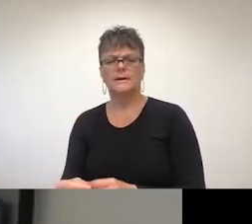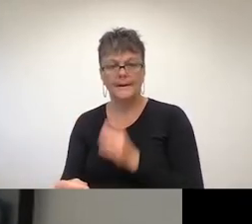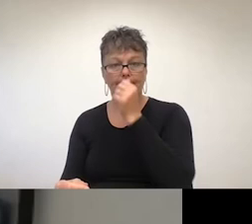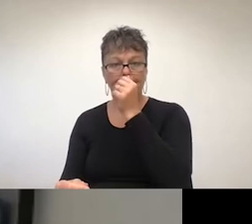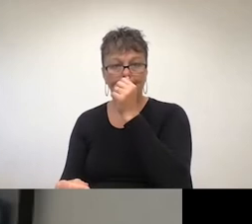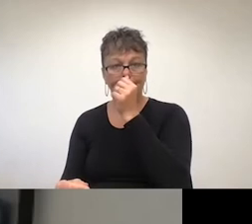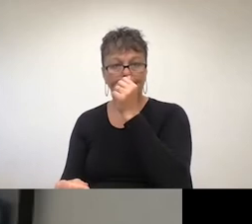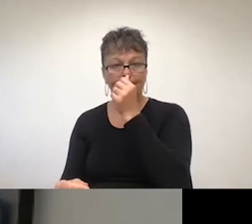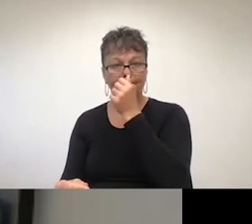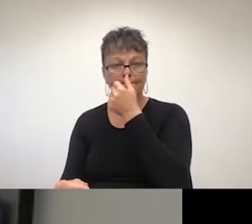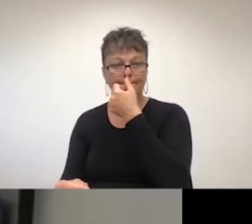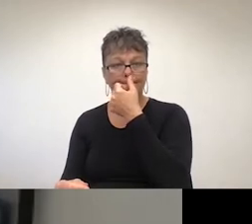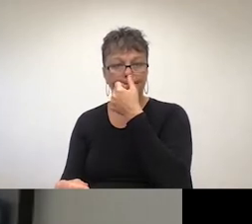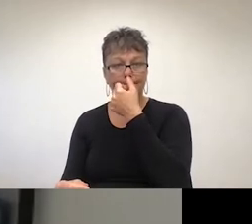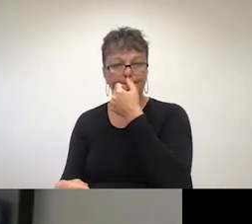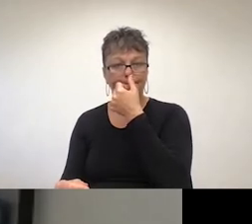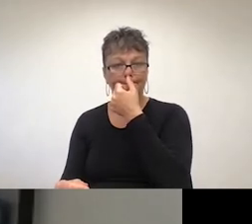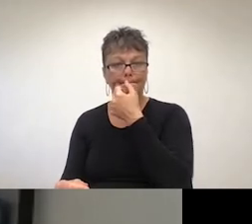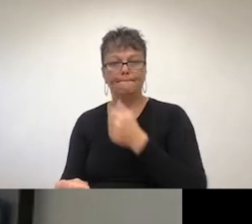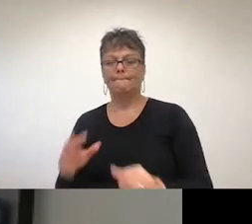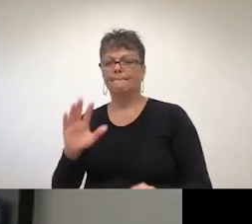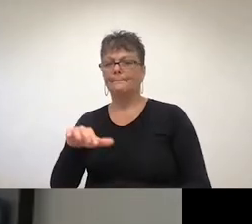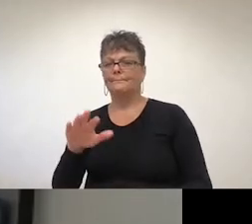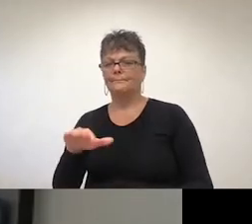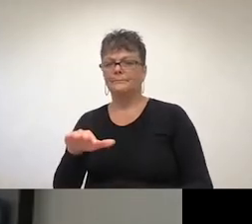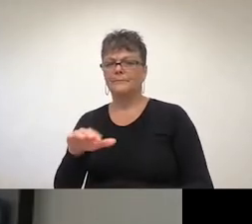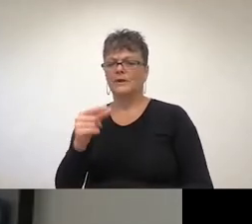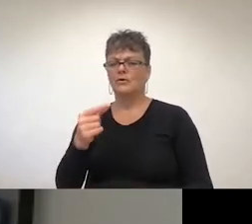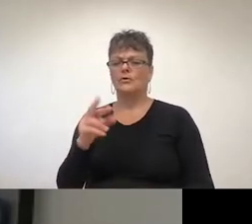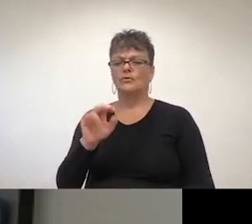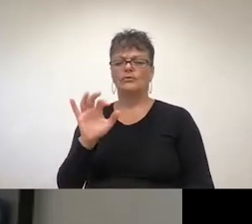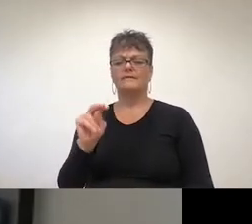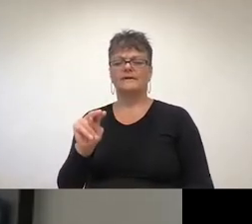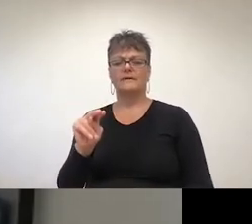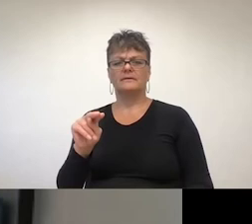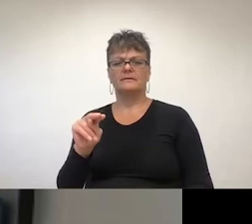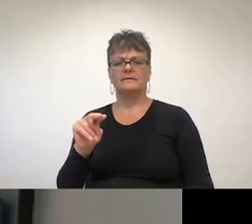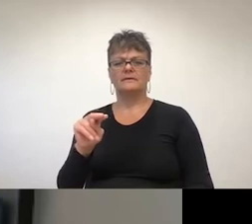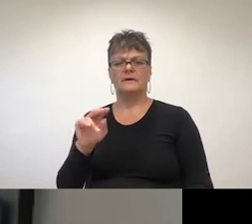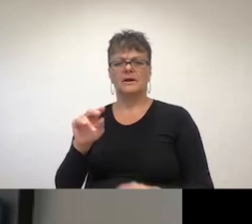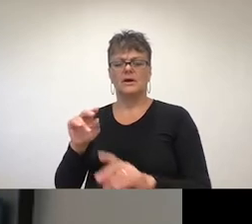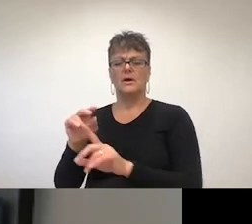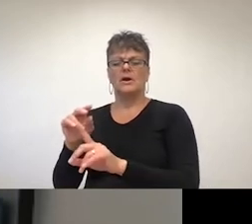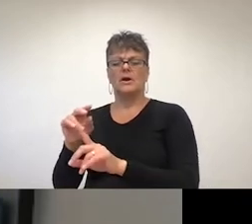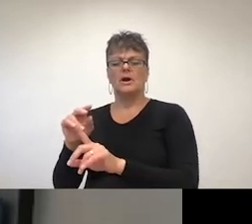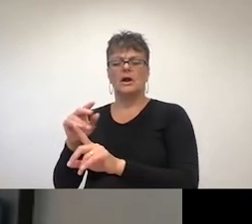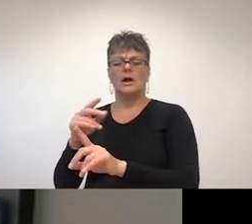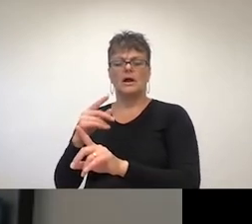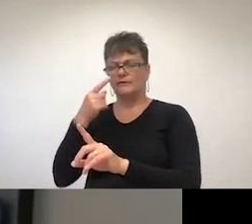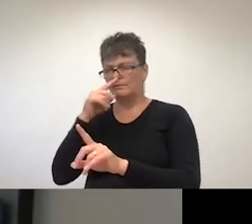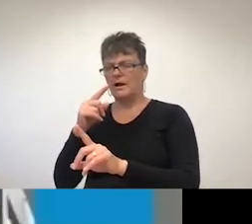May I have permission to come back to Griffin's question? Heidi, would you go ahead and keep that one for later?